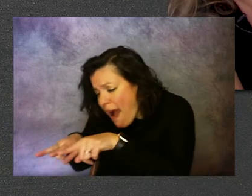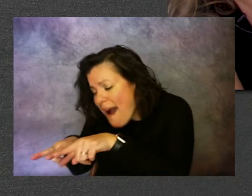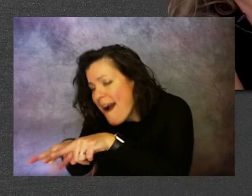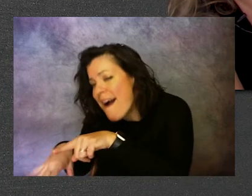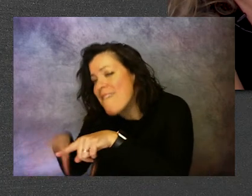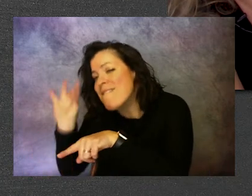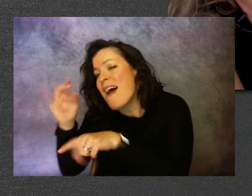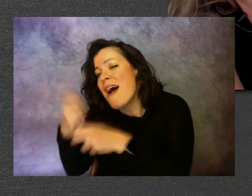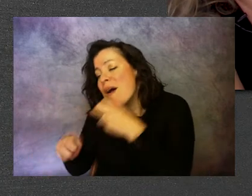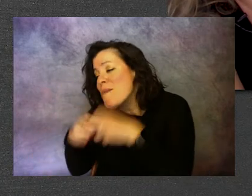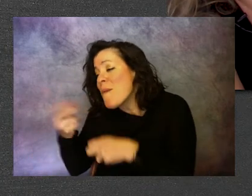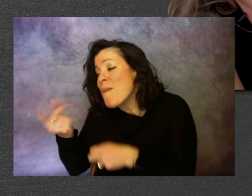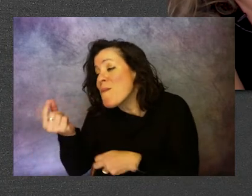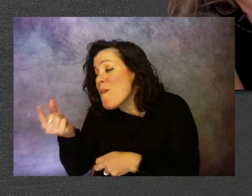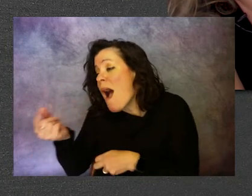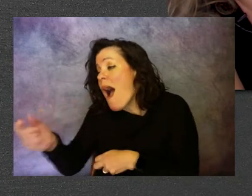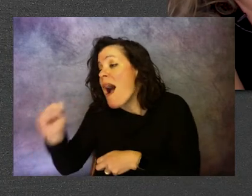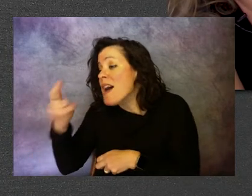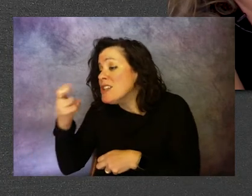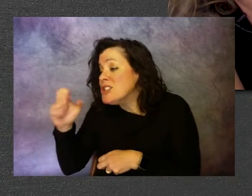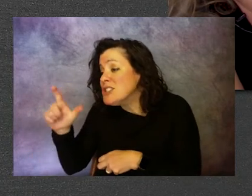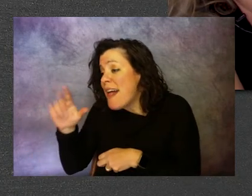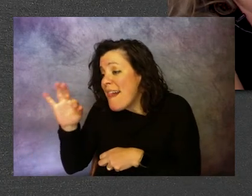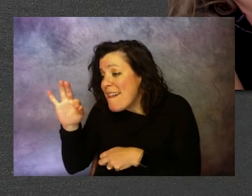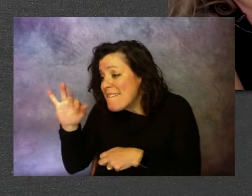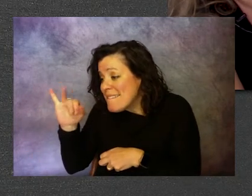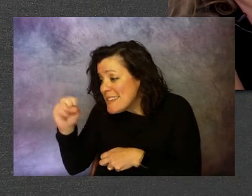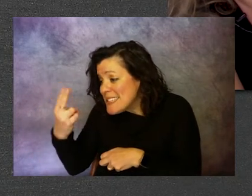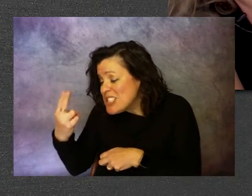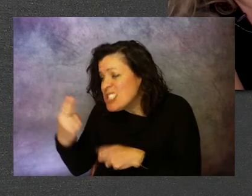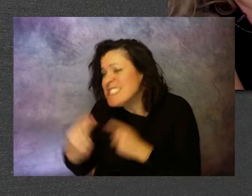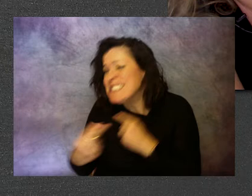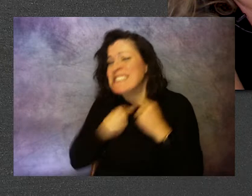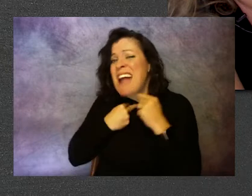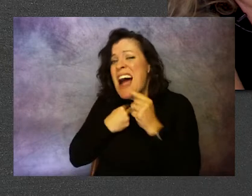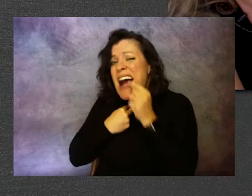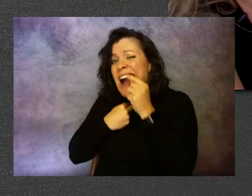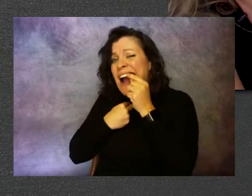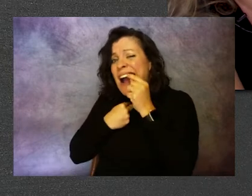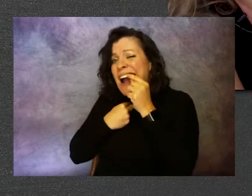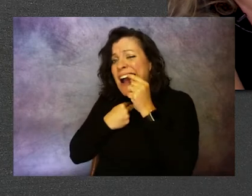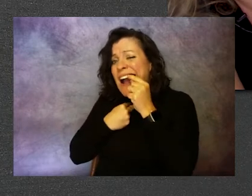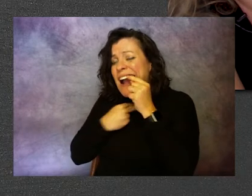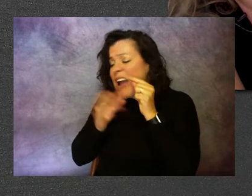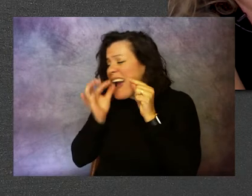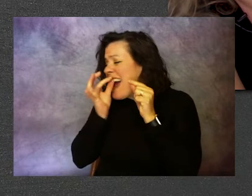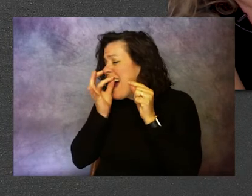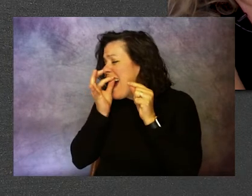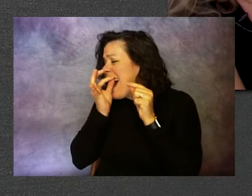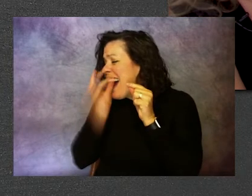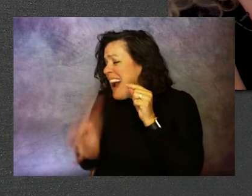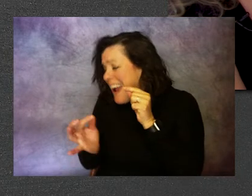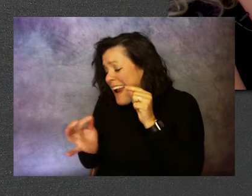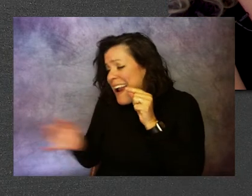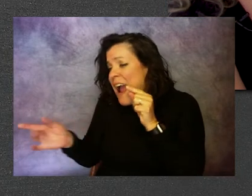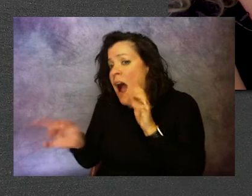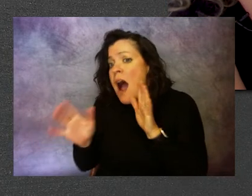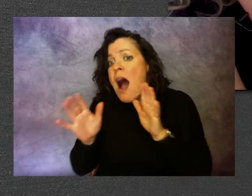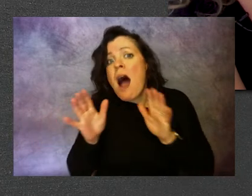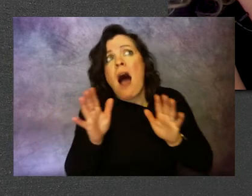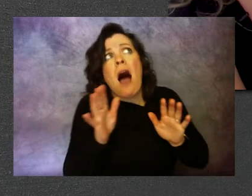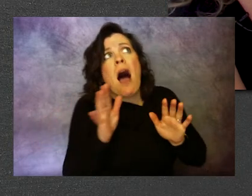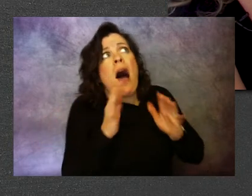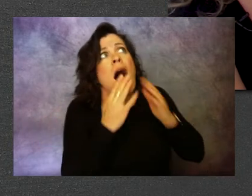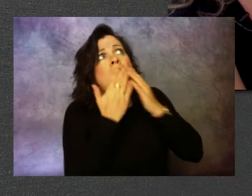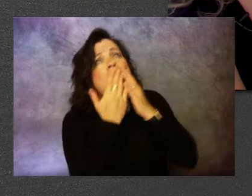You've got a piece of shell stuck in the top of your tusk. There, I've taken it out. Oh,